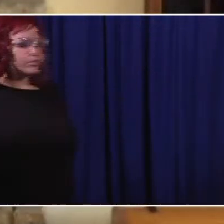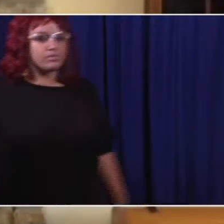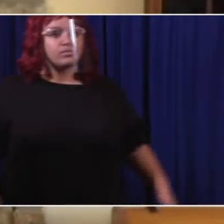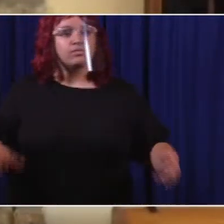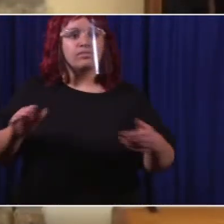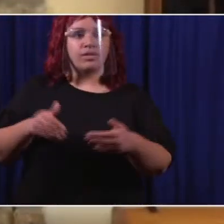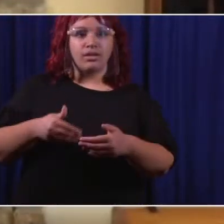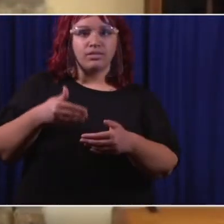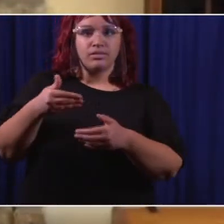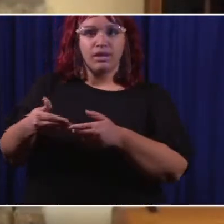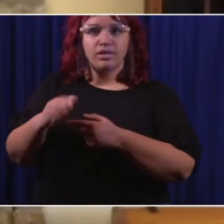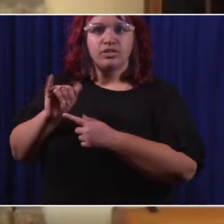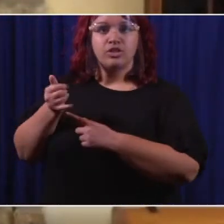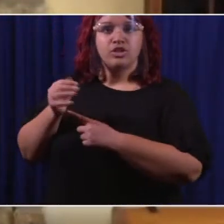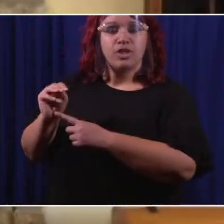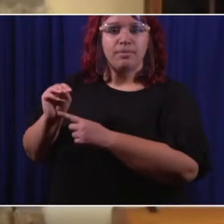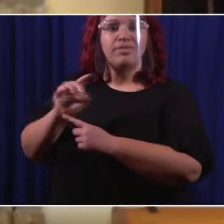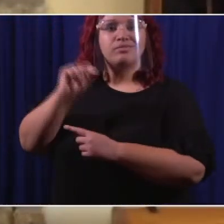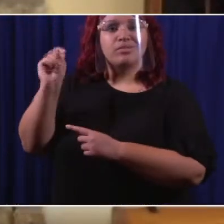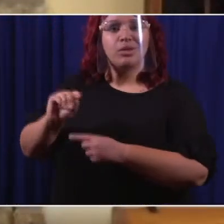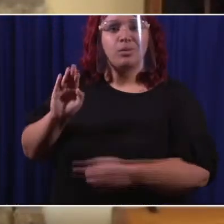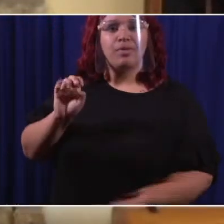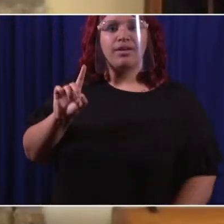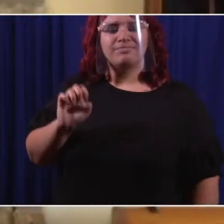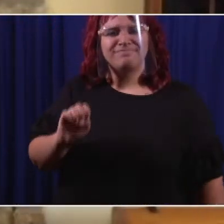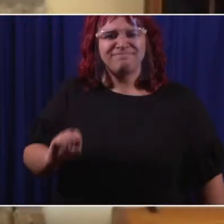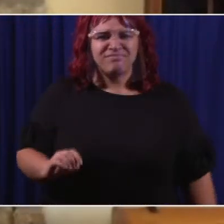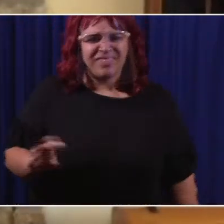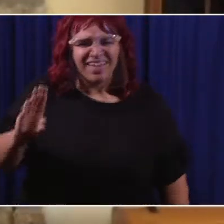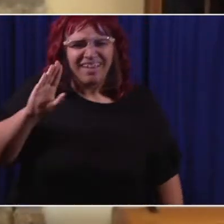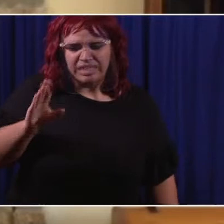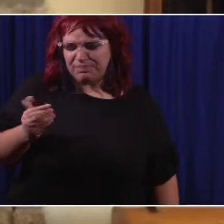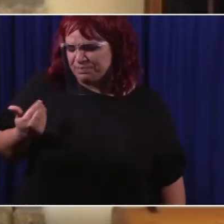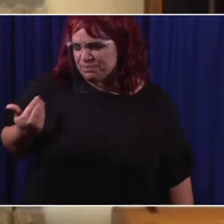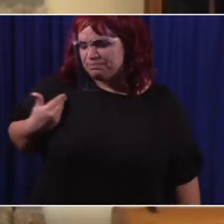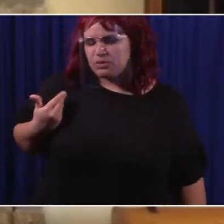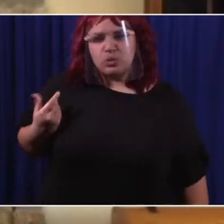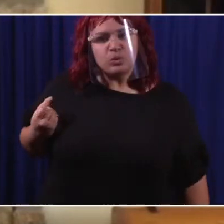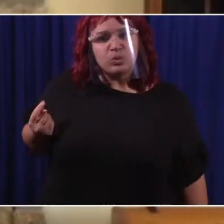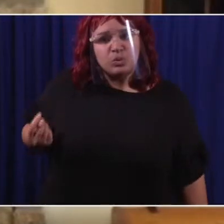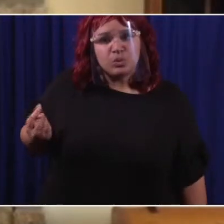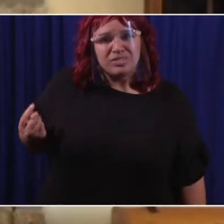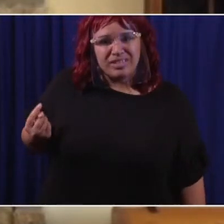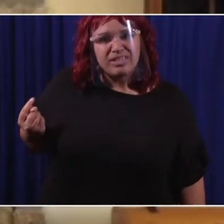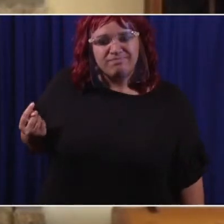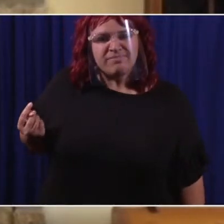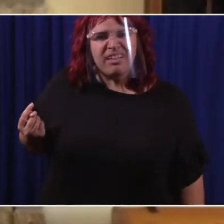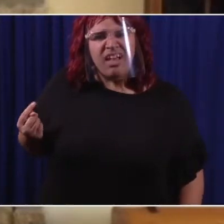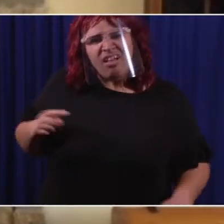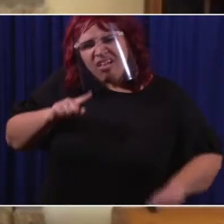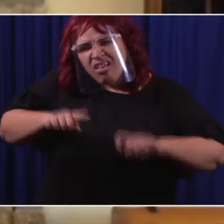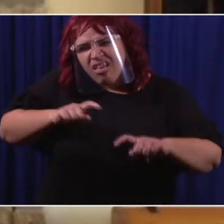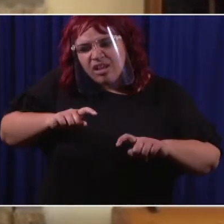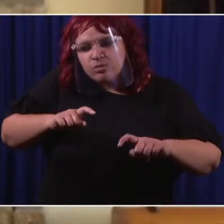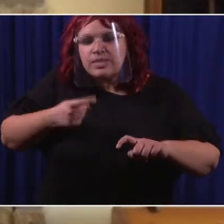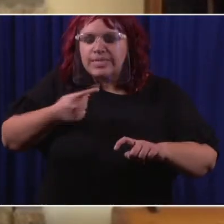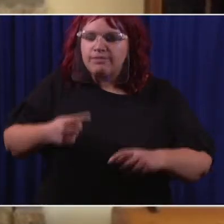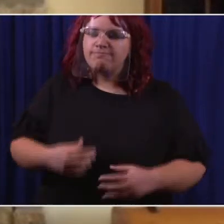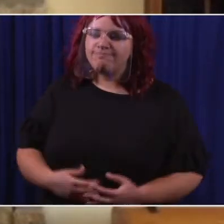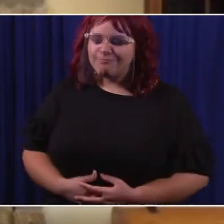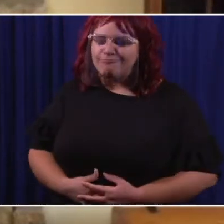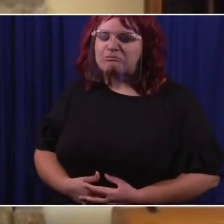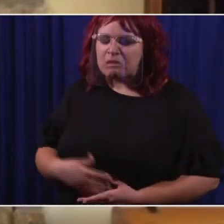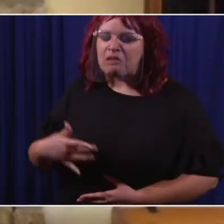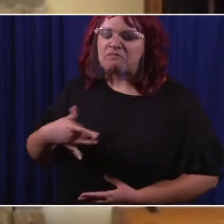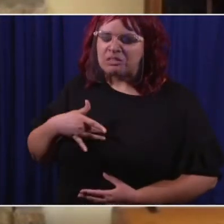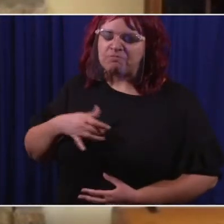Governor. On Tuesday, you told me that you believe that there had been some cases of spread involving the recent political rallies in Western